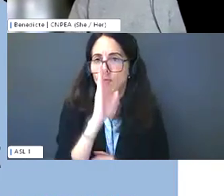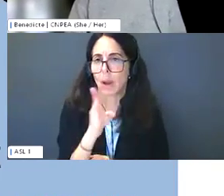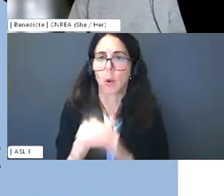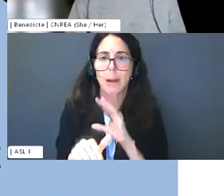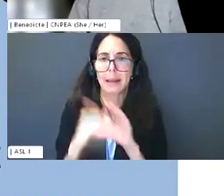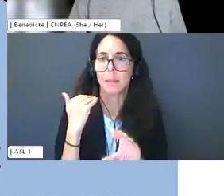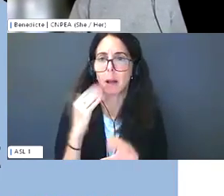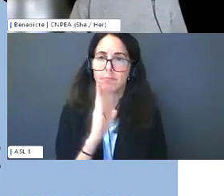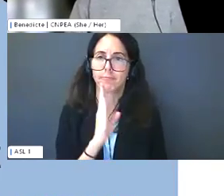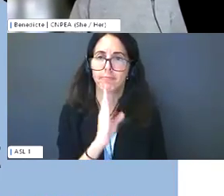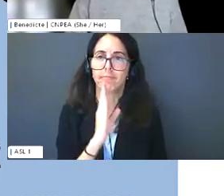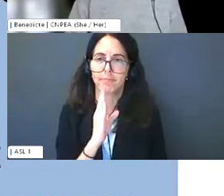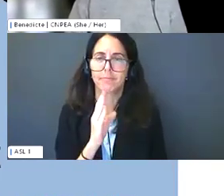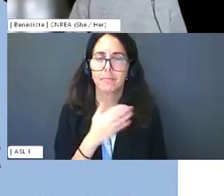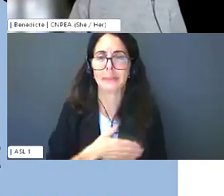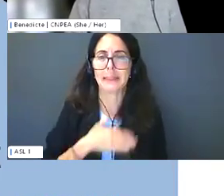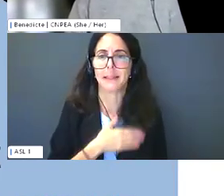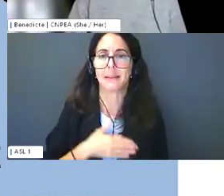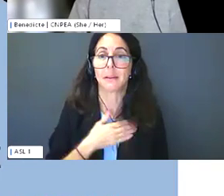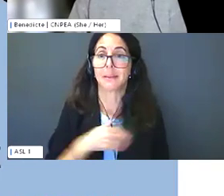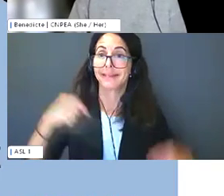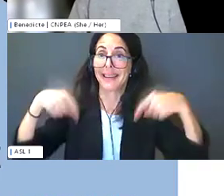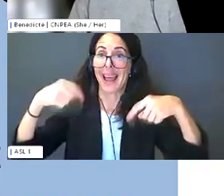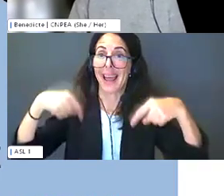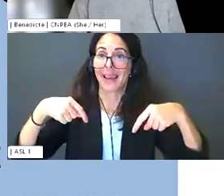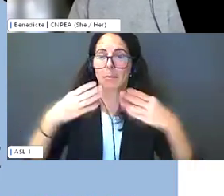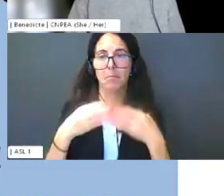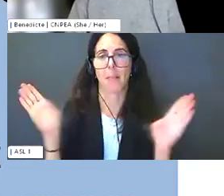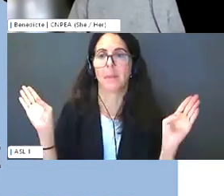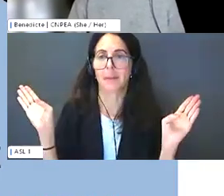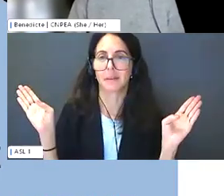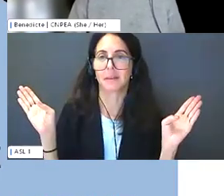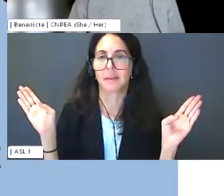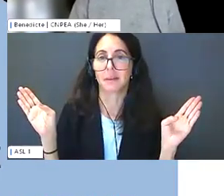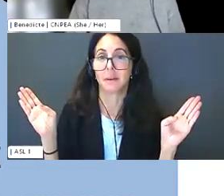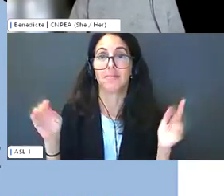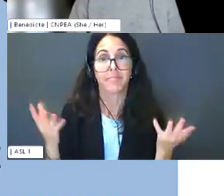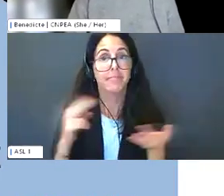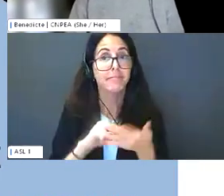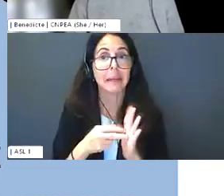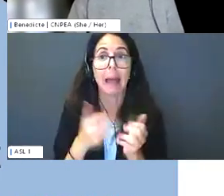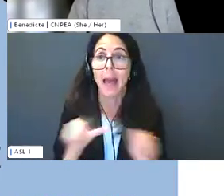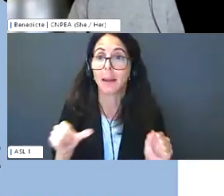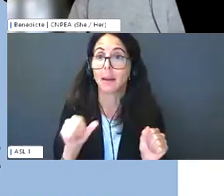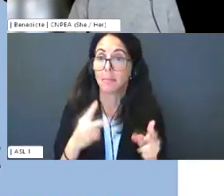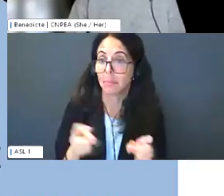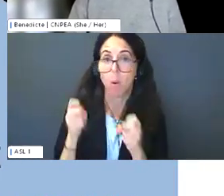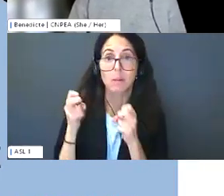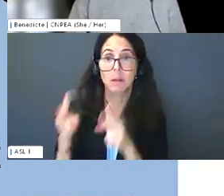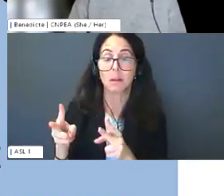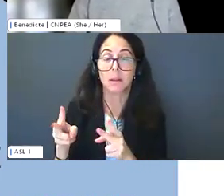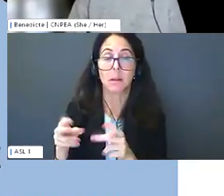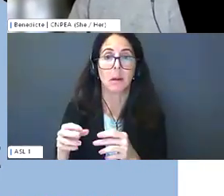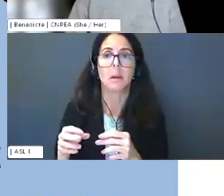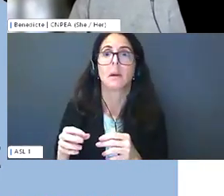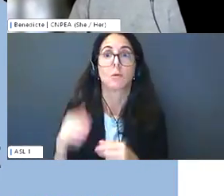that one-to-one support. This is a public forum, so any information that's posted will be publicly seen